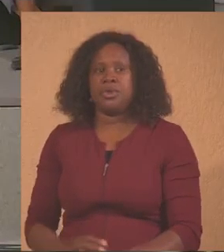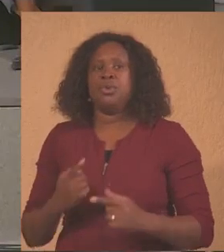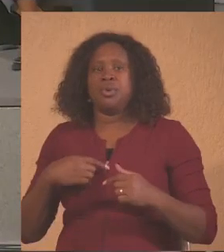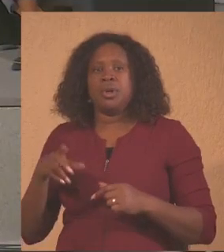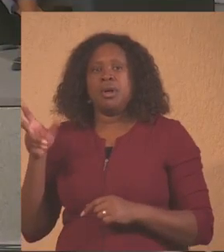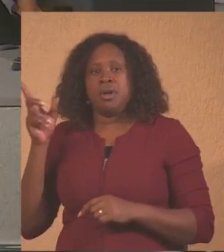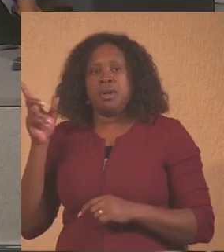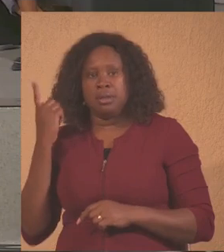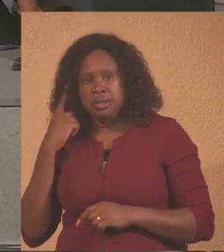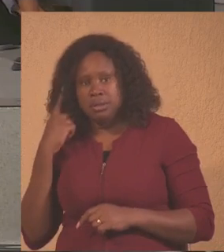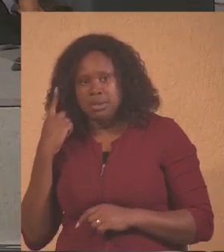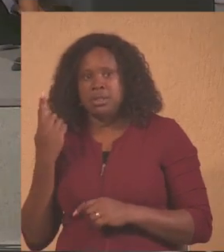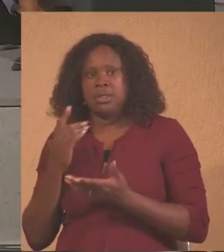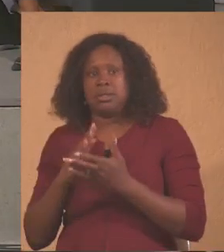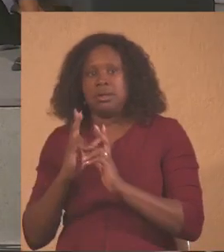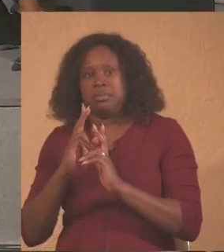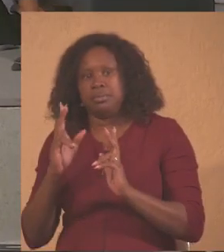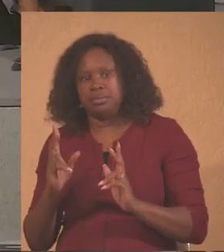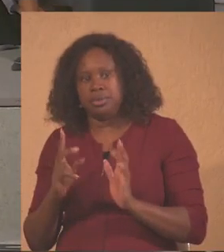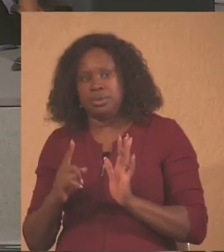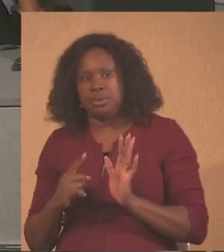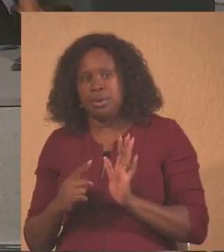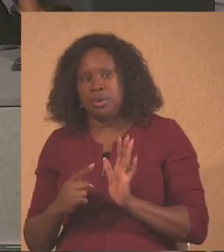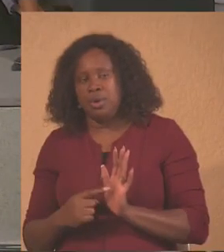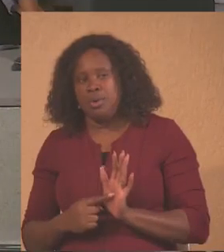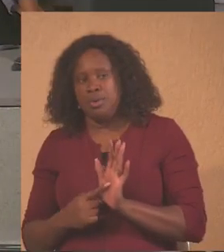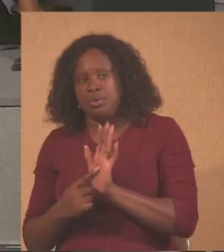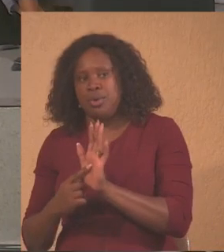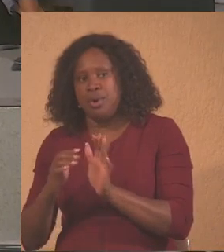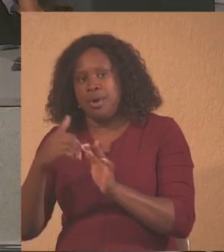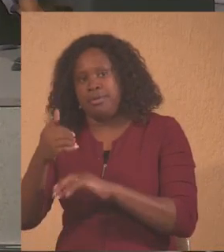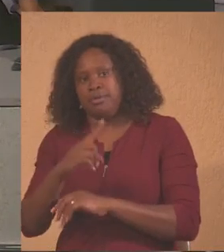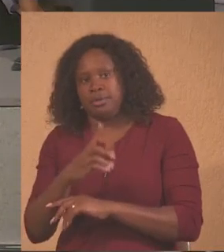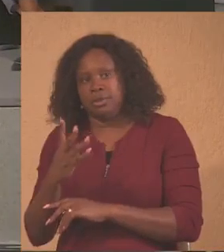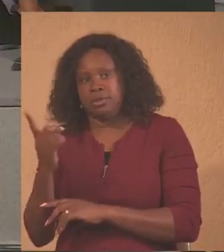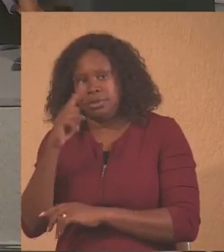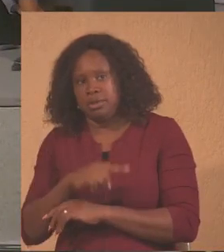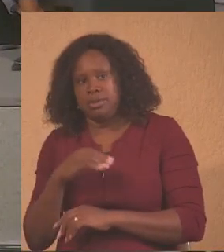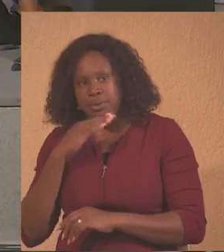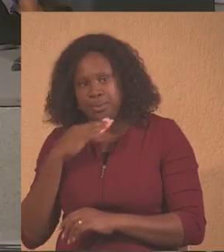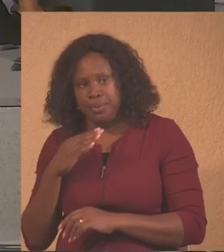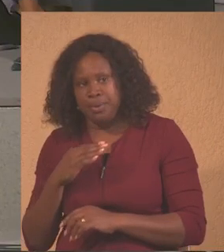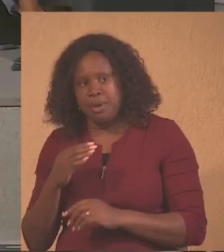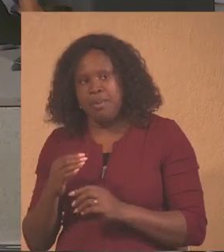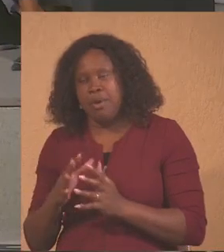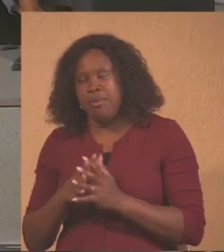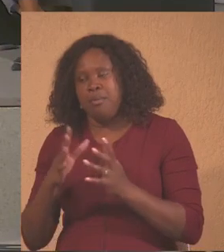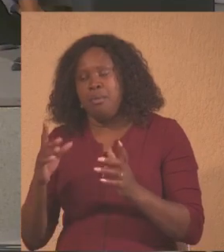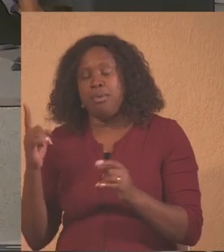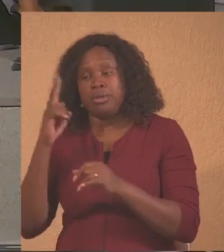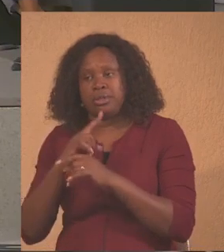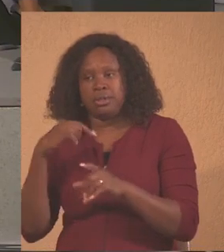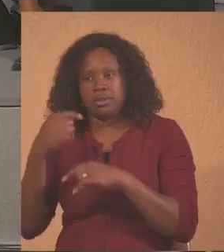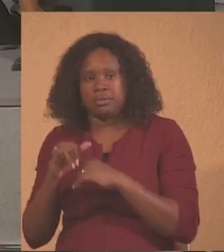that some people's symptoms do not come up after 14 days. It might take even longer than that.